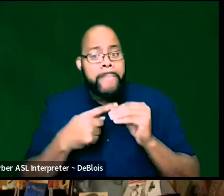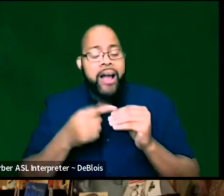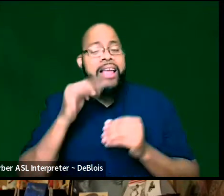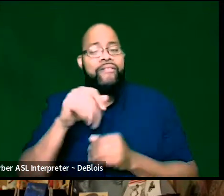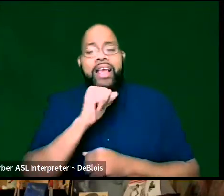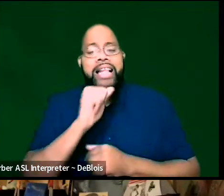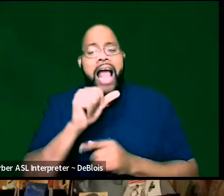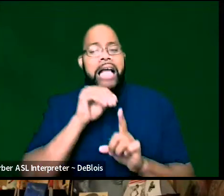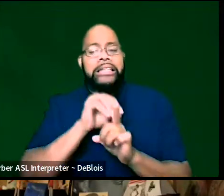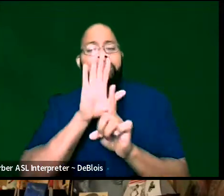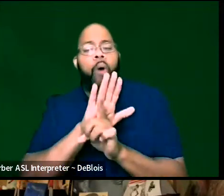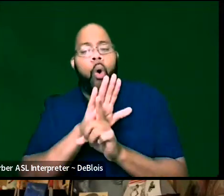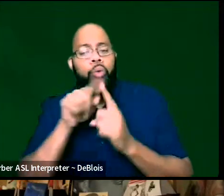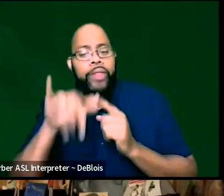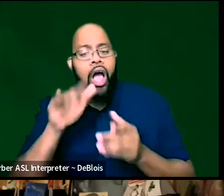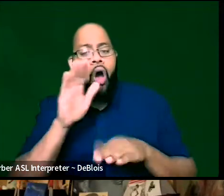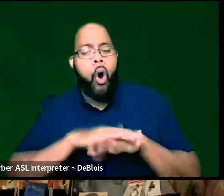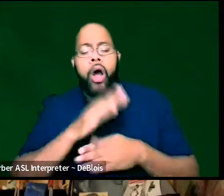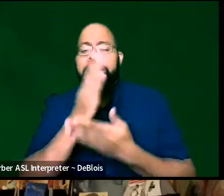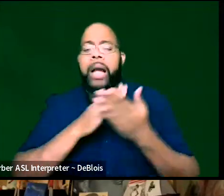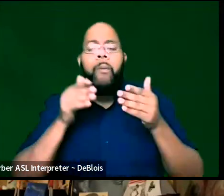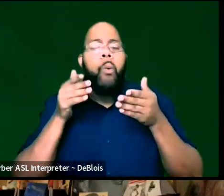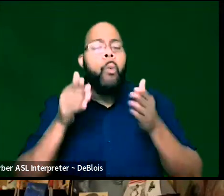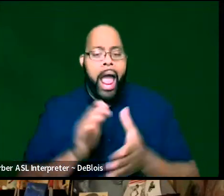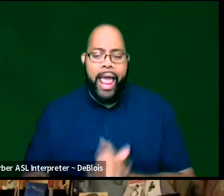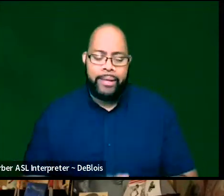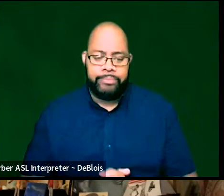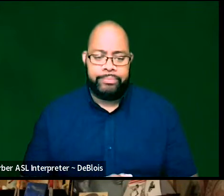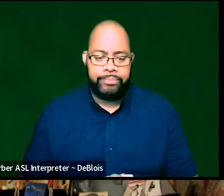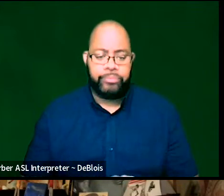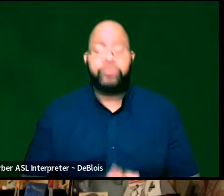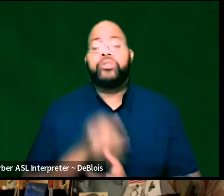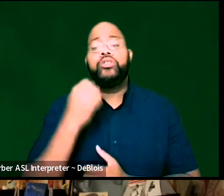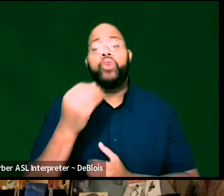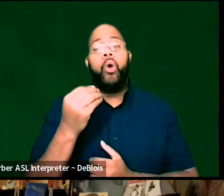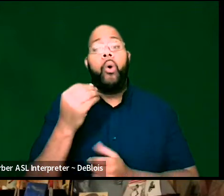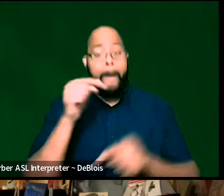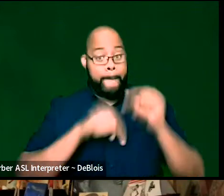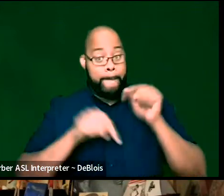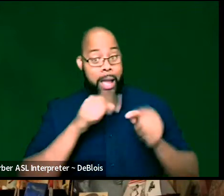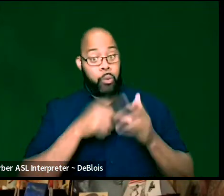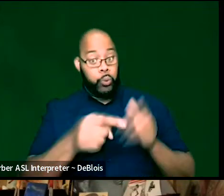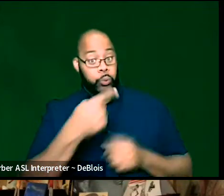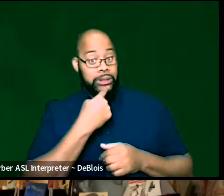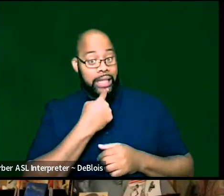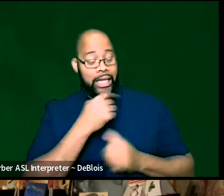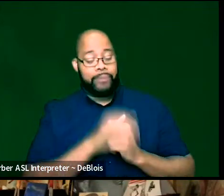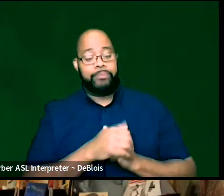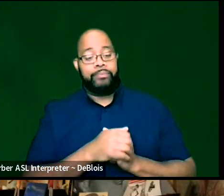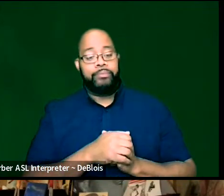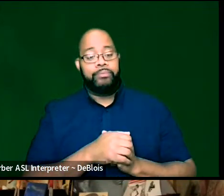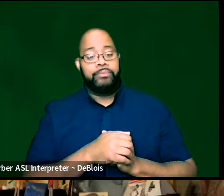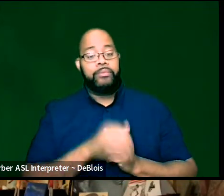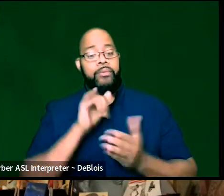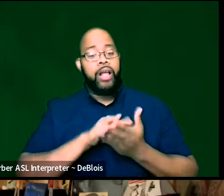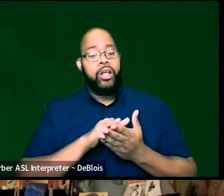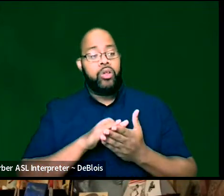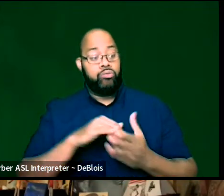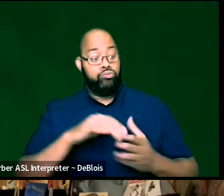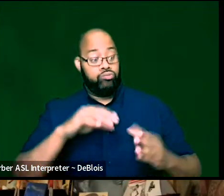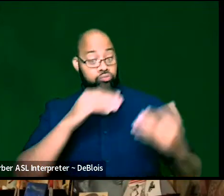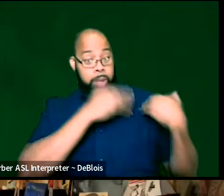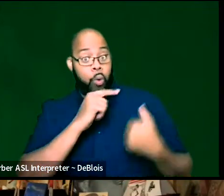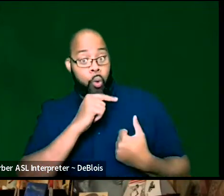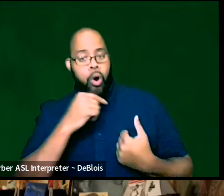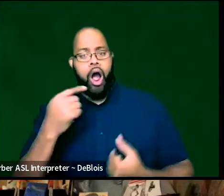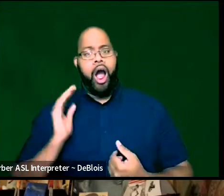they're not exposed to it on some way, shape, or form. So going back to what you said, it's the onus is on us